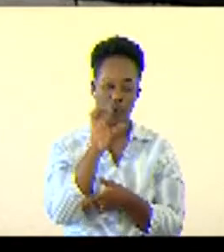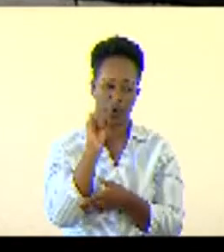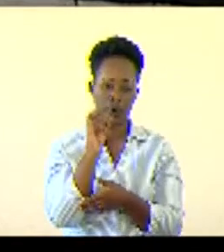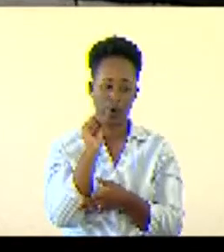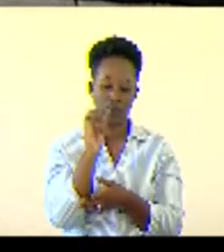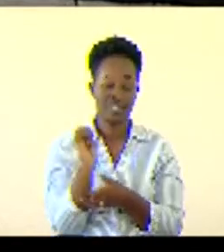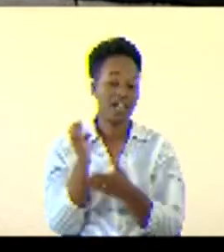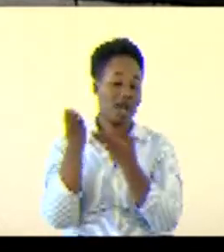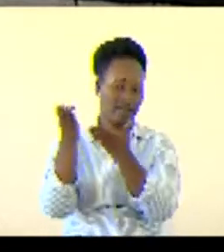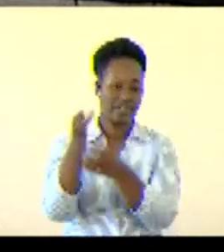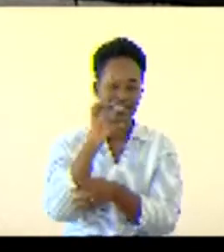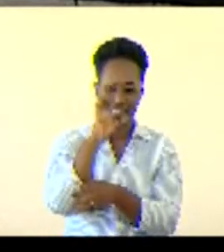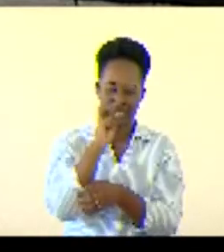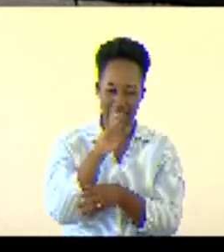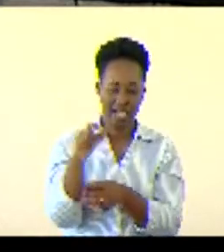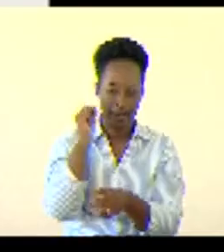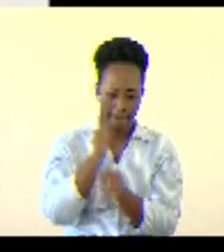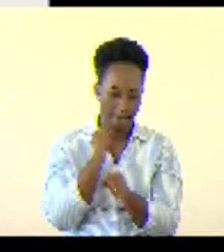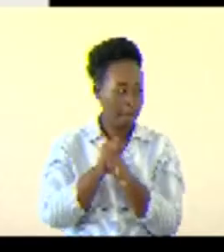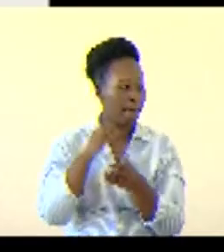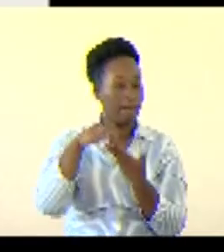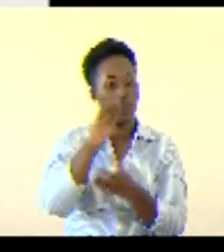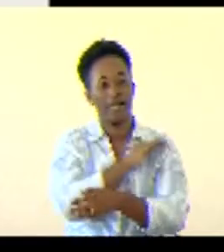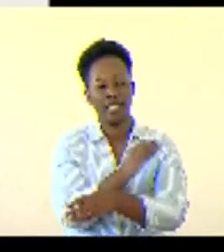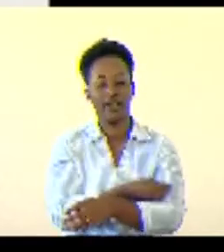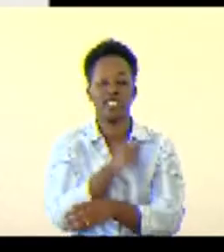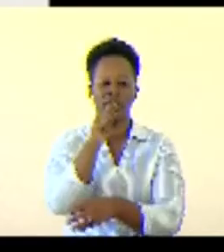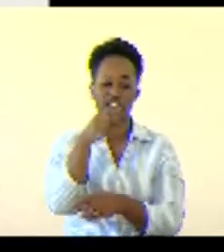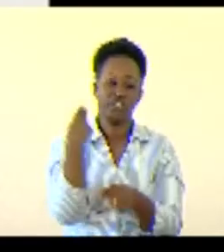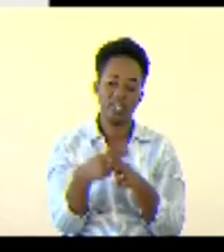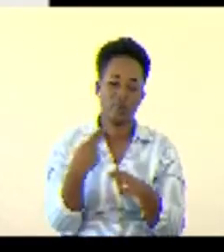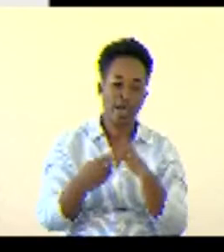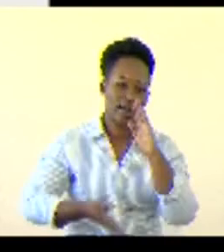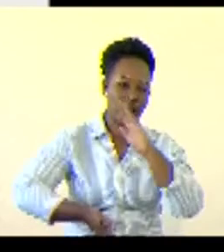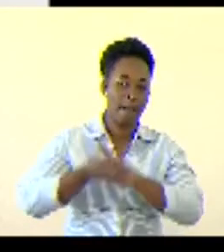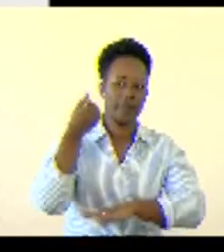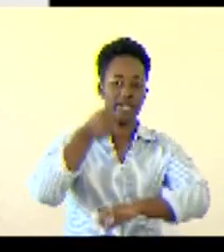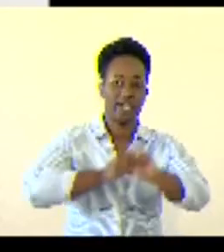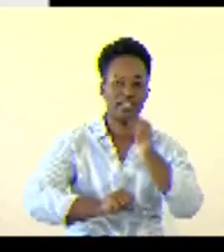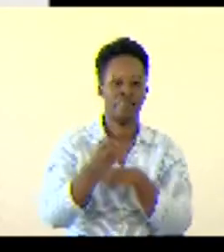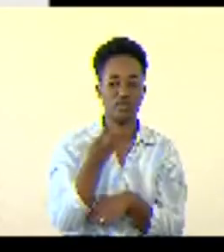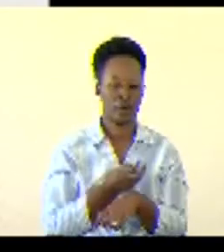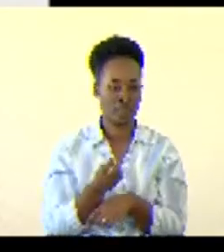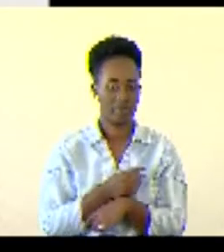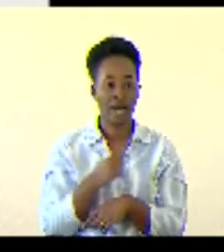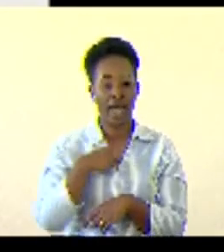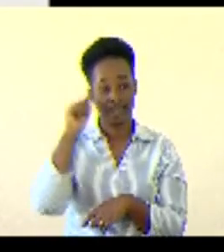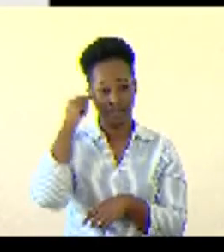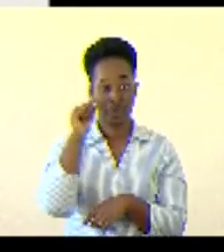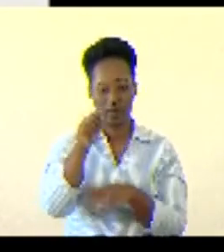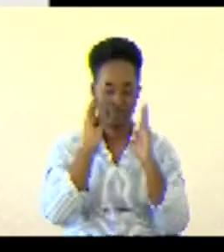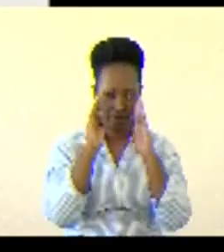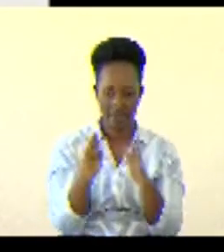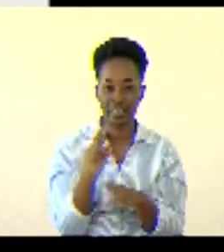more energy. This leads to what you call a rapid active transport. I think you are following me very well. We have